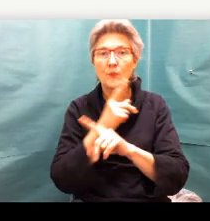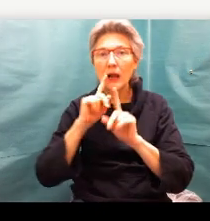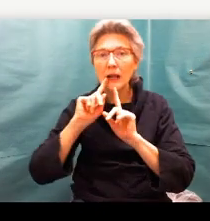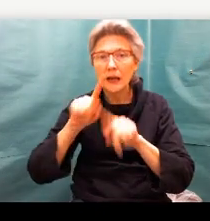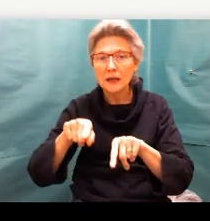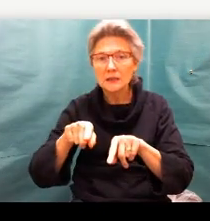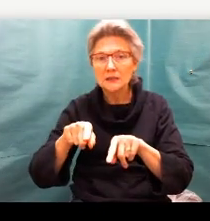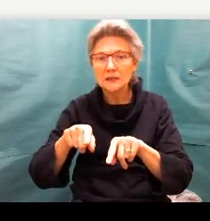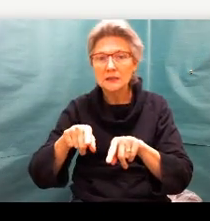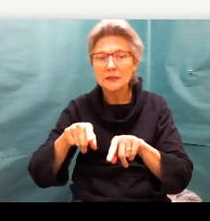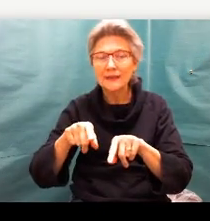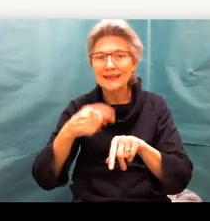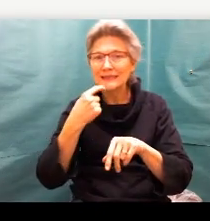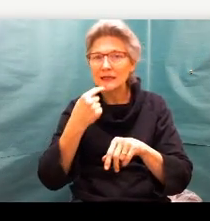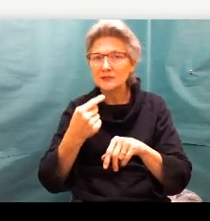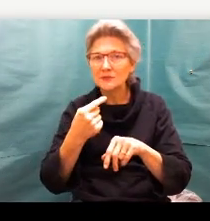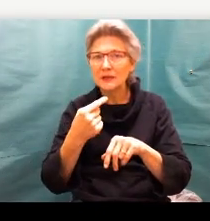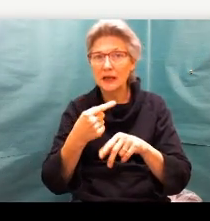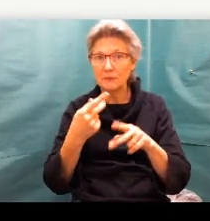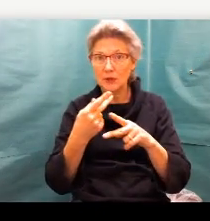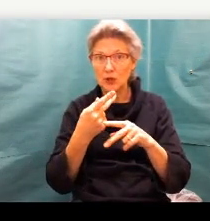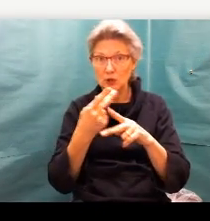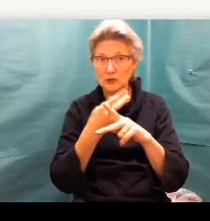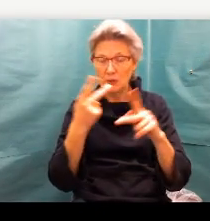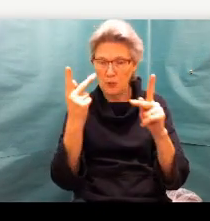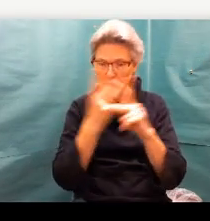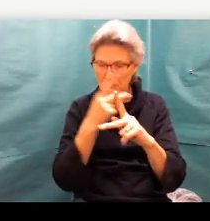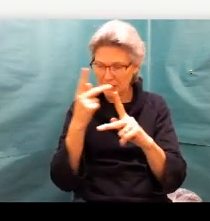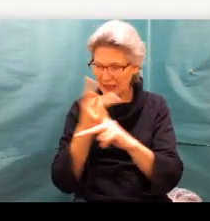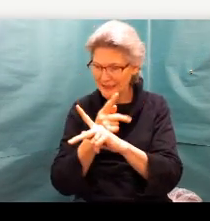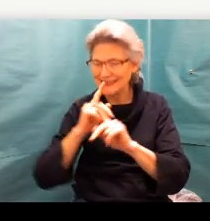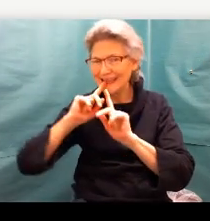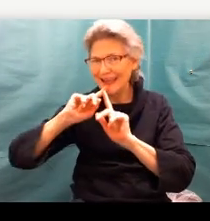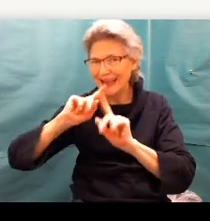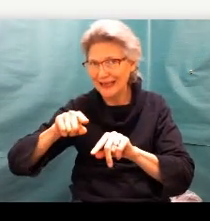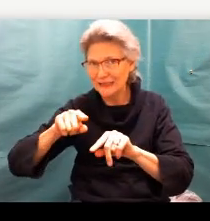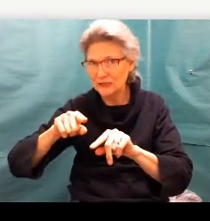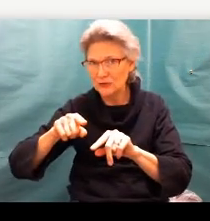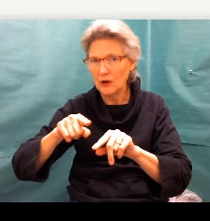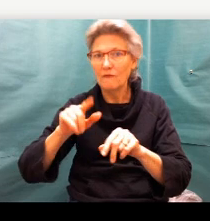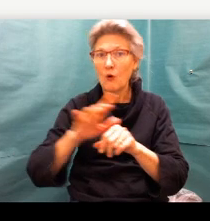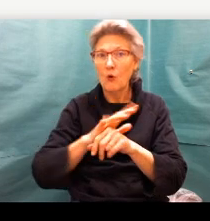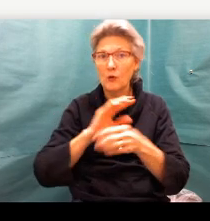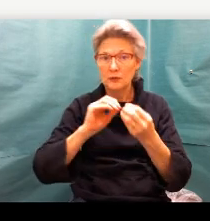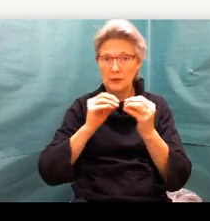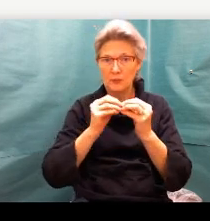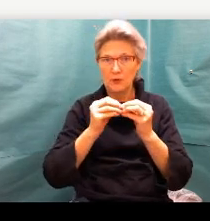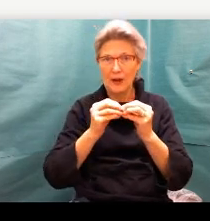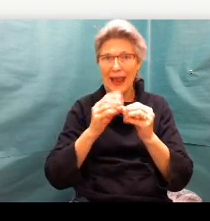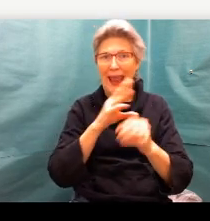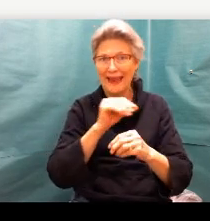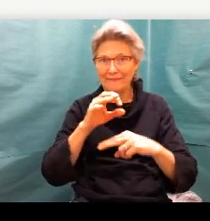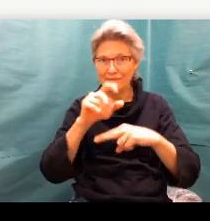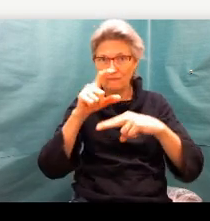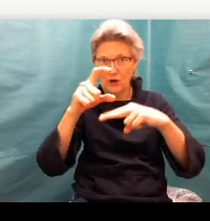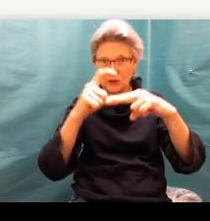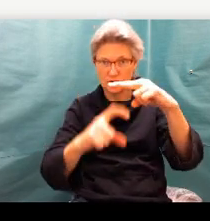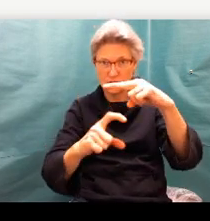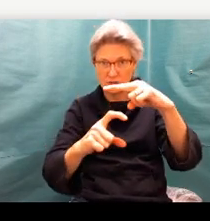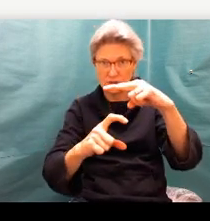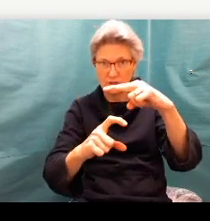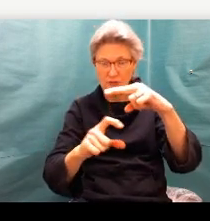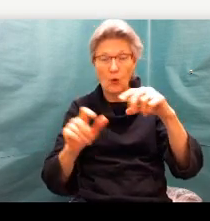So product, that tells me I am using the operation of multiplication, a product of a whole number and a unit fraction. So that